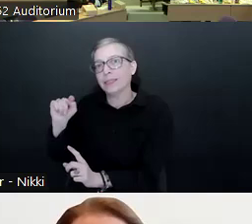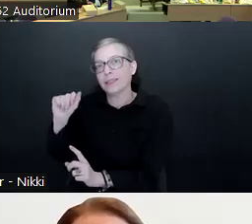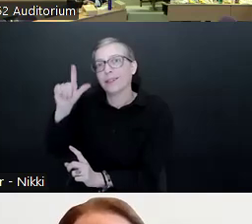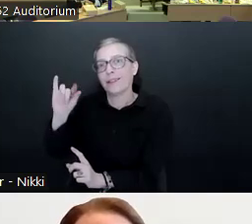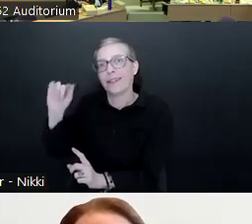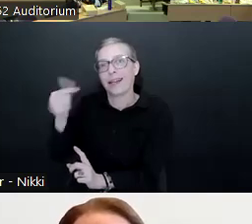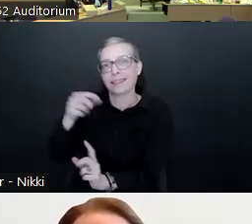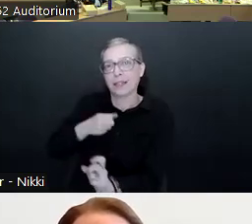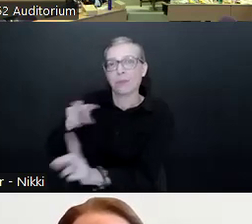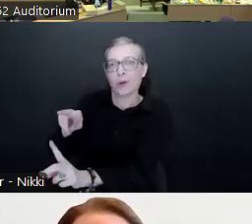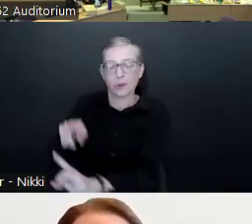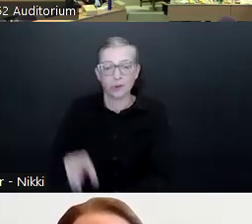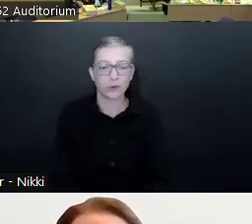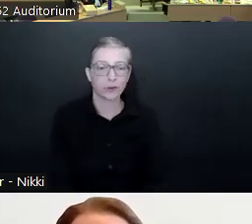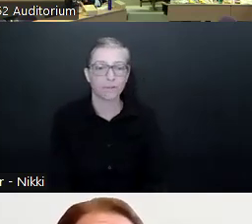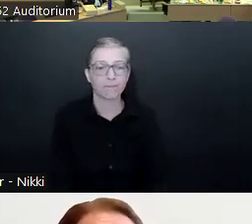this